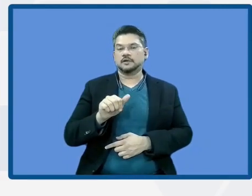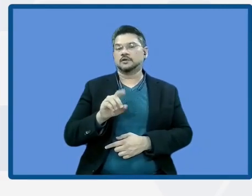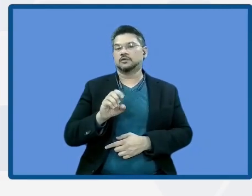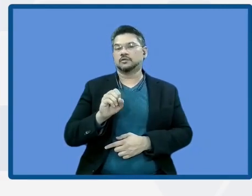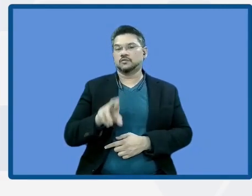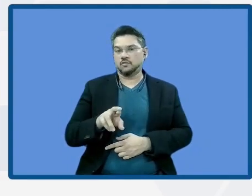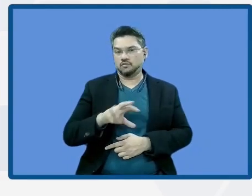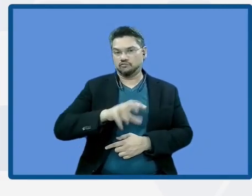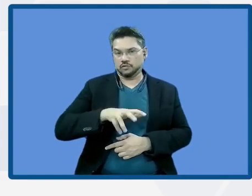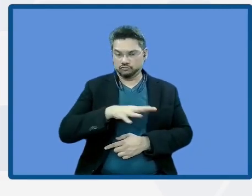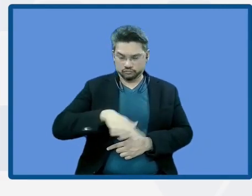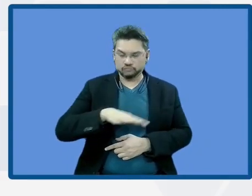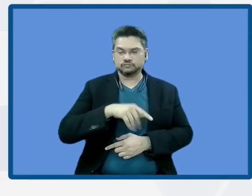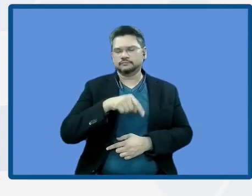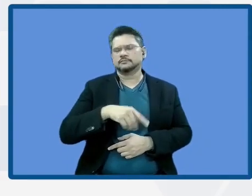the